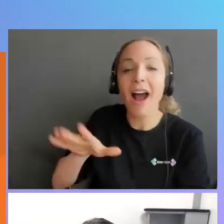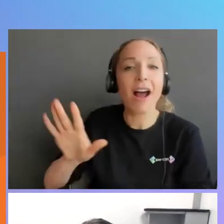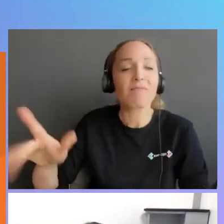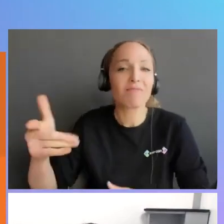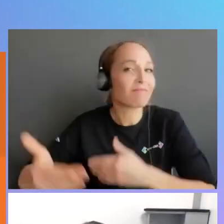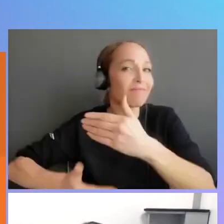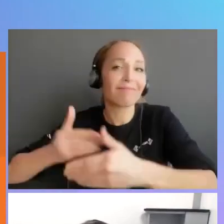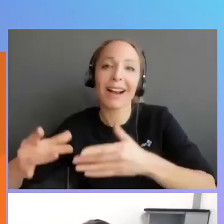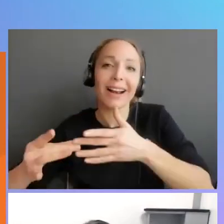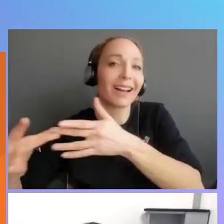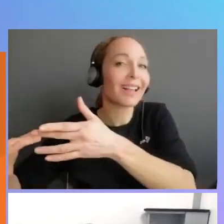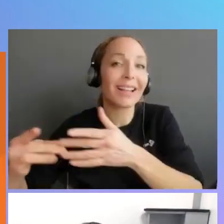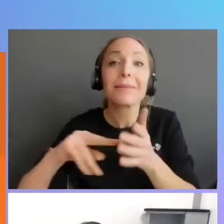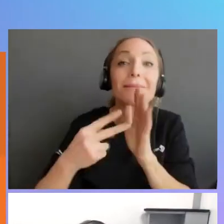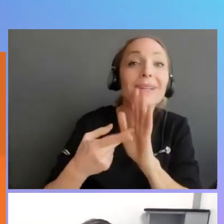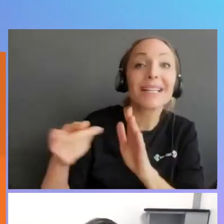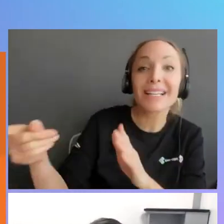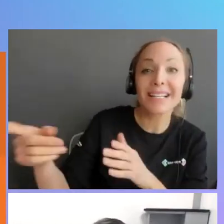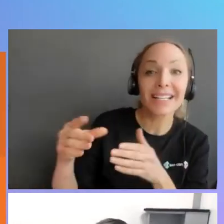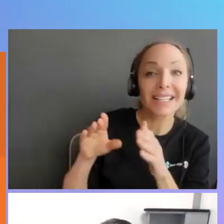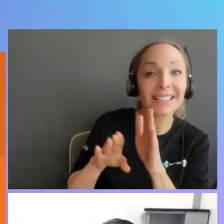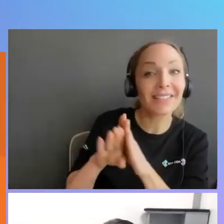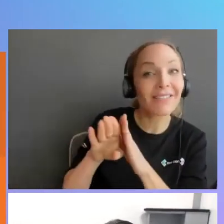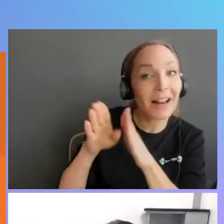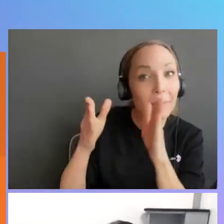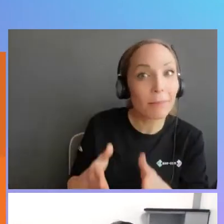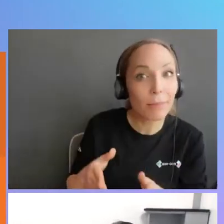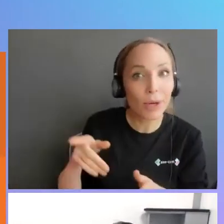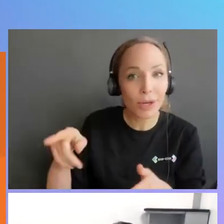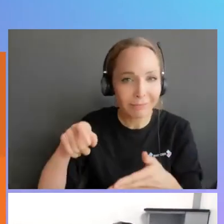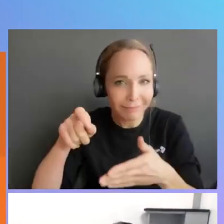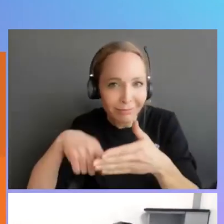might put my hand in and say, oh, we really need to remember this.